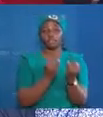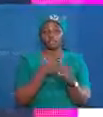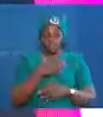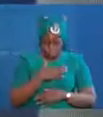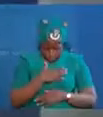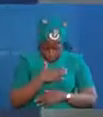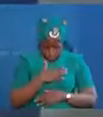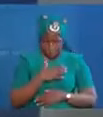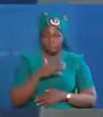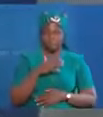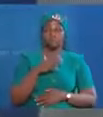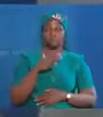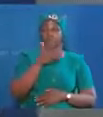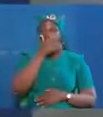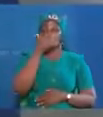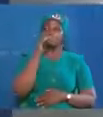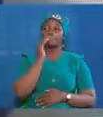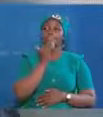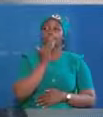Honorable Musaria Mudavadi.